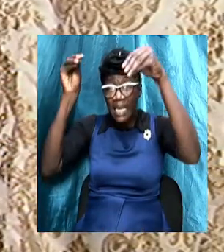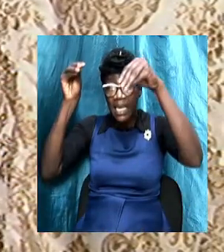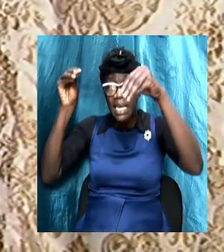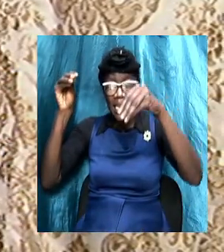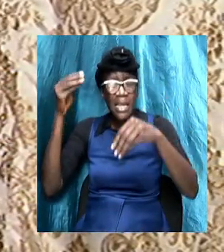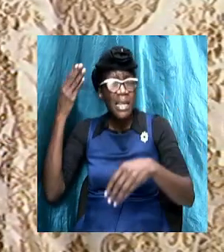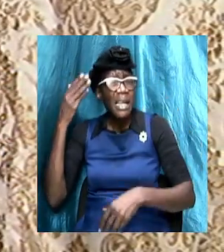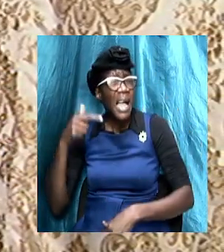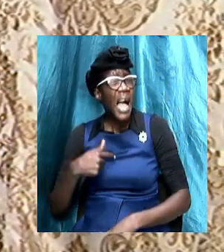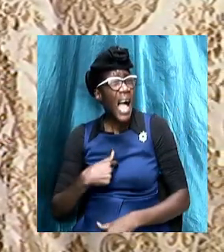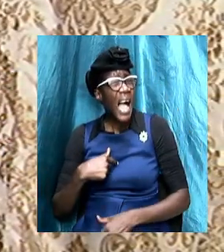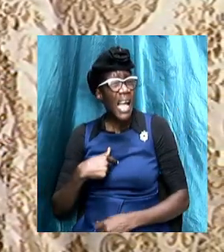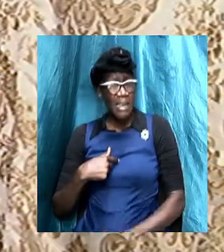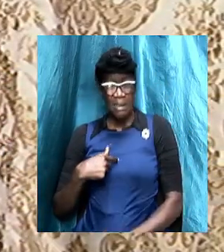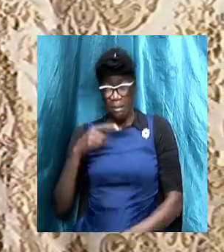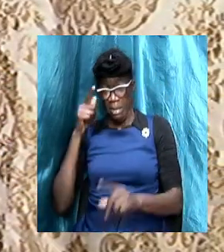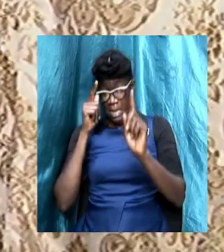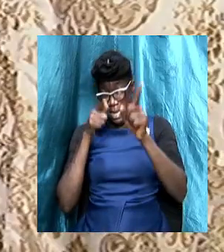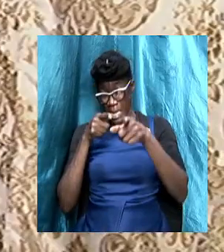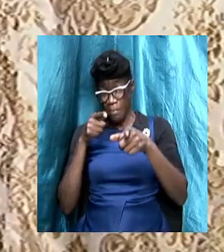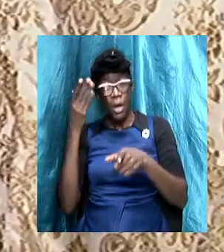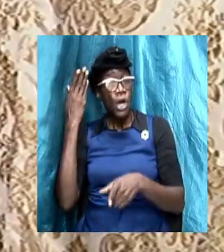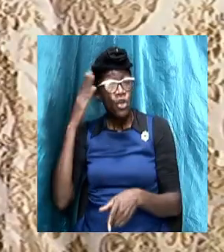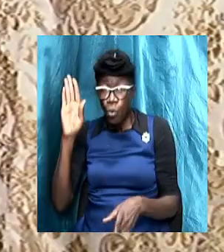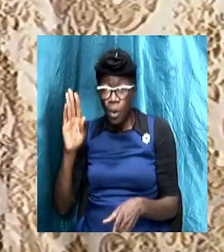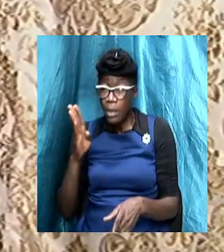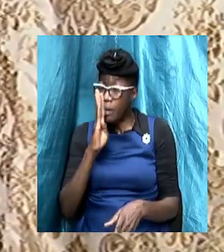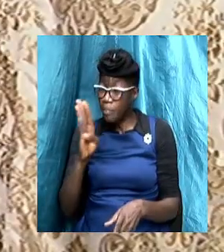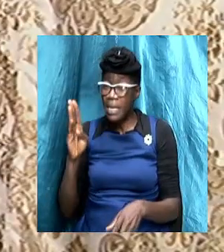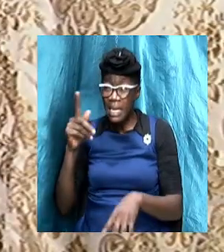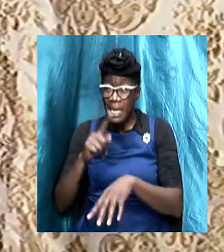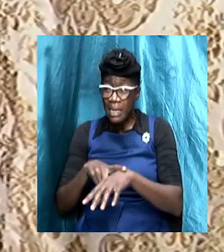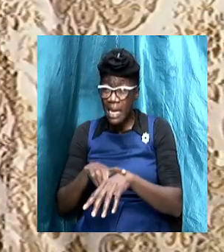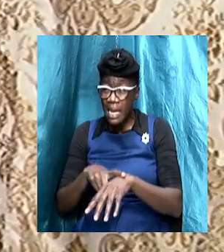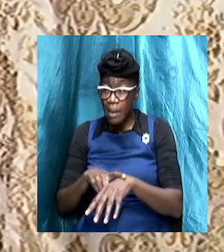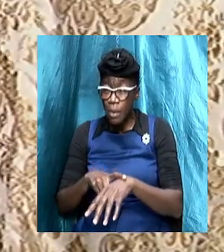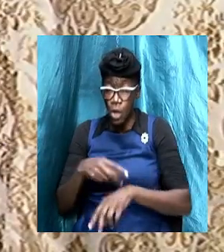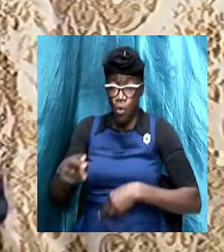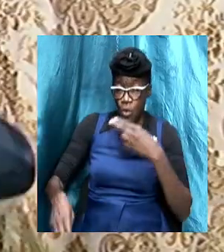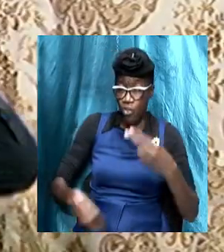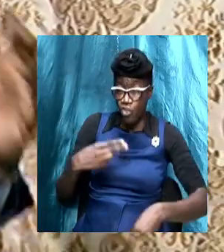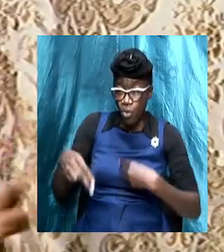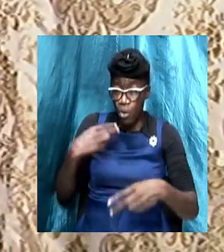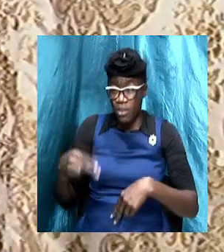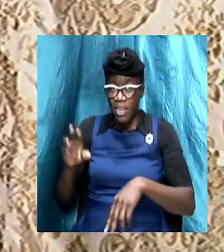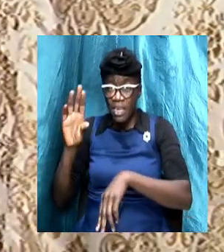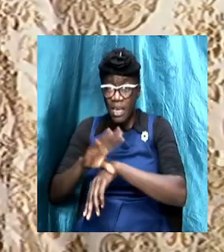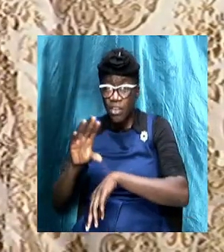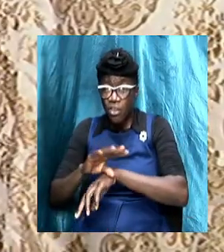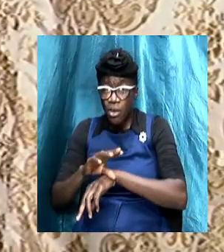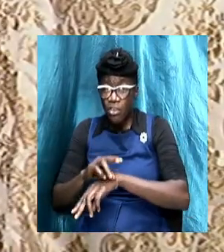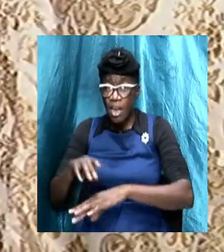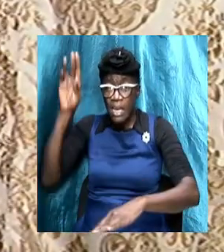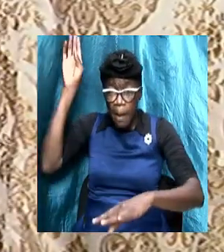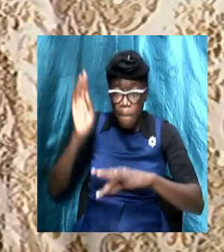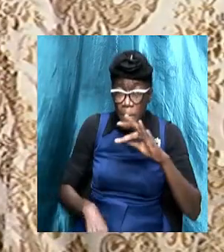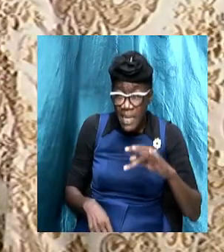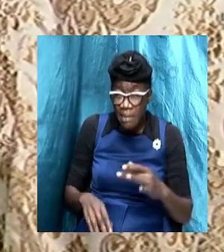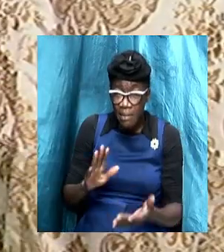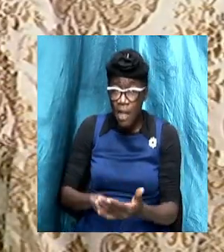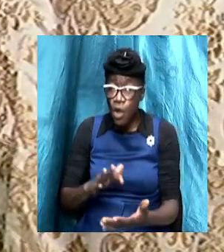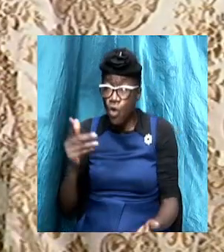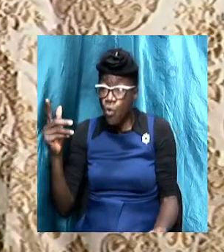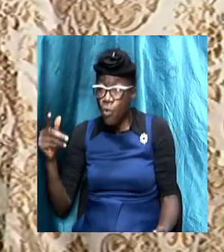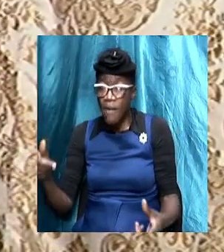don't want to be in a time where I'm rejoicing in a church that have missed the glory of the first century